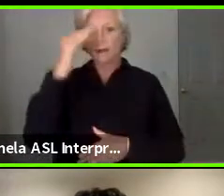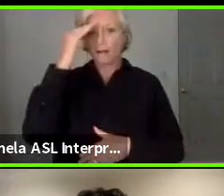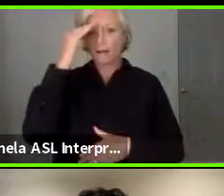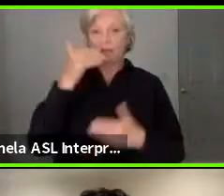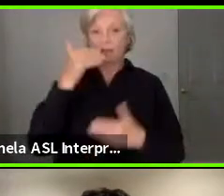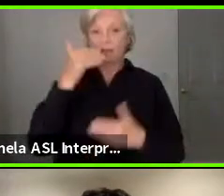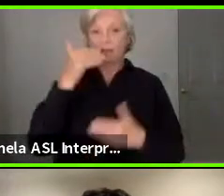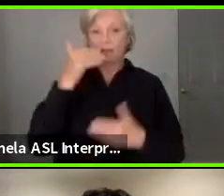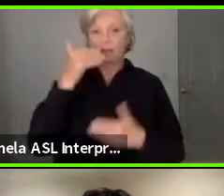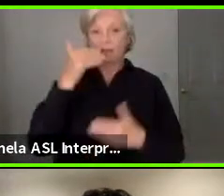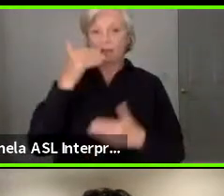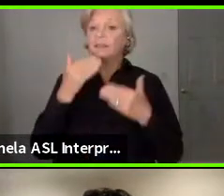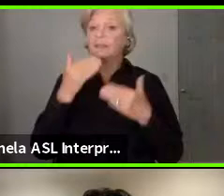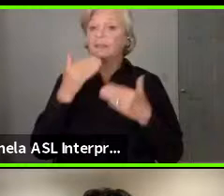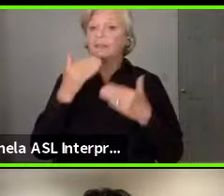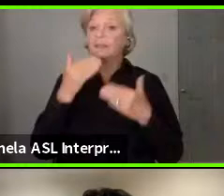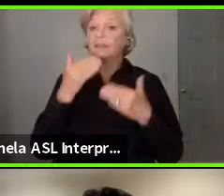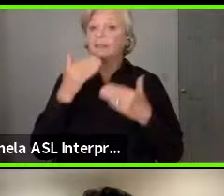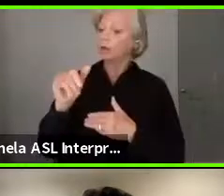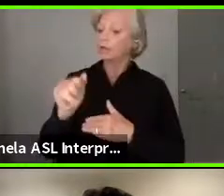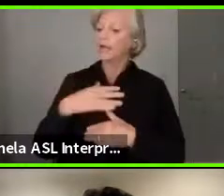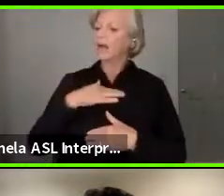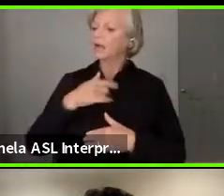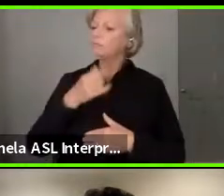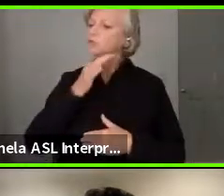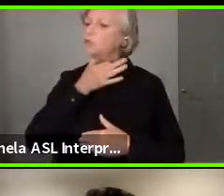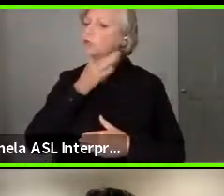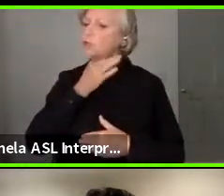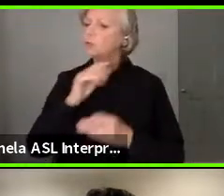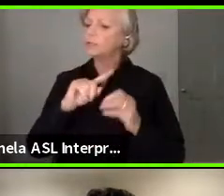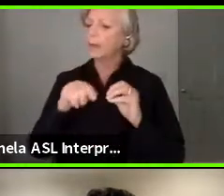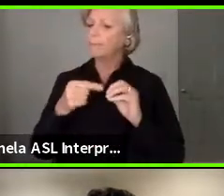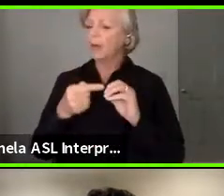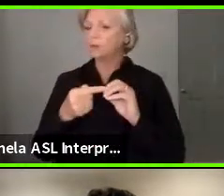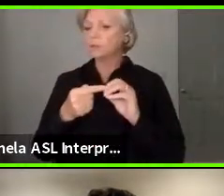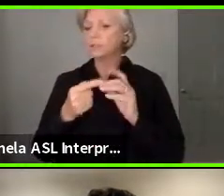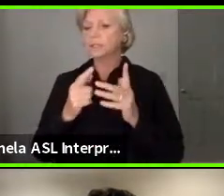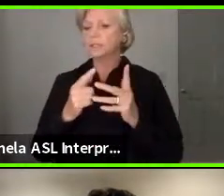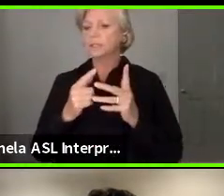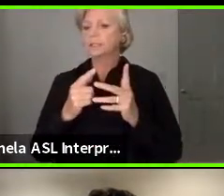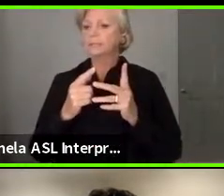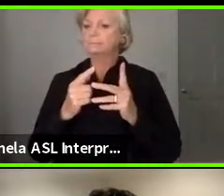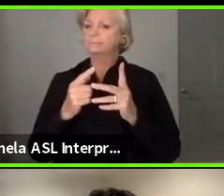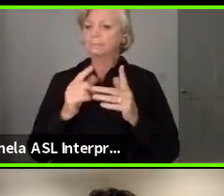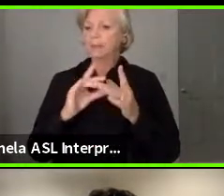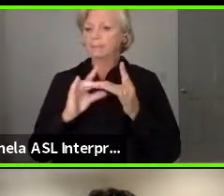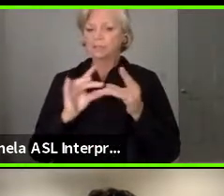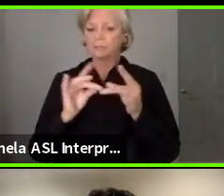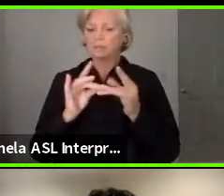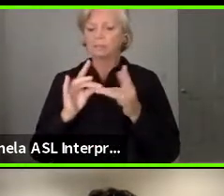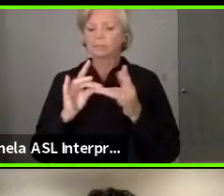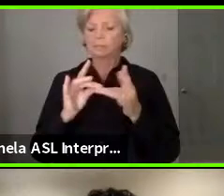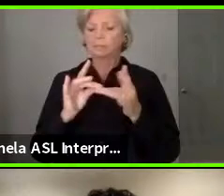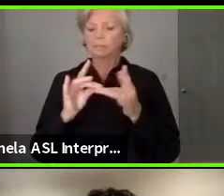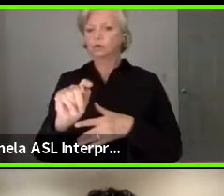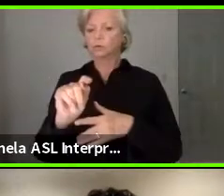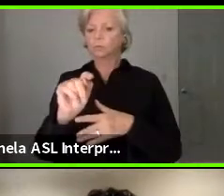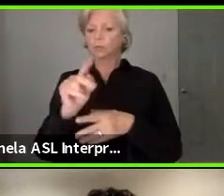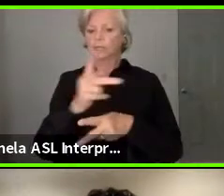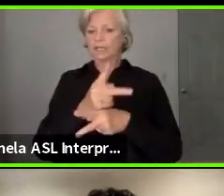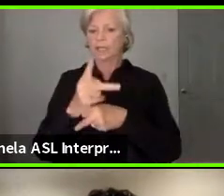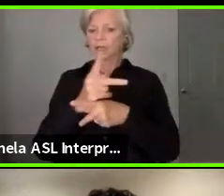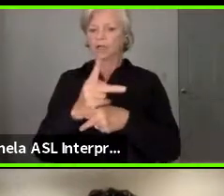Thanks, Donata. I'm curious about the messaging in the long-term care facilities